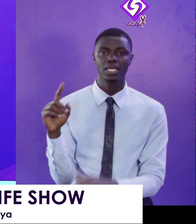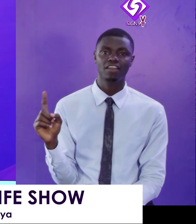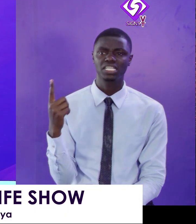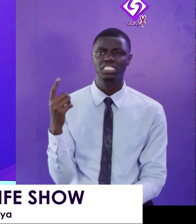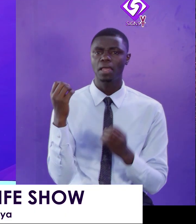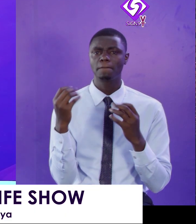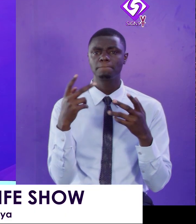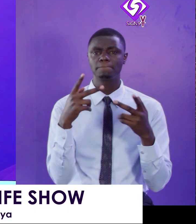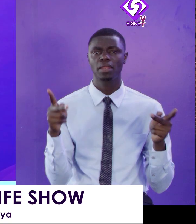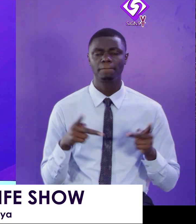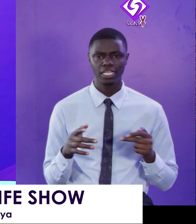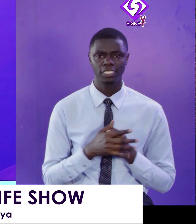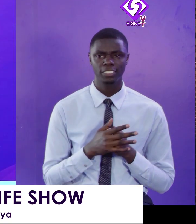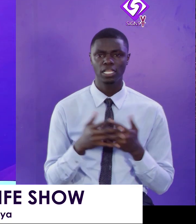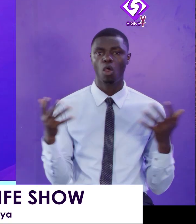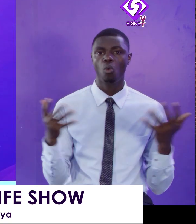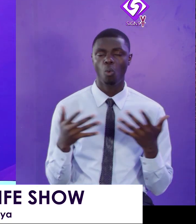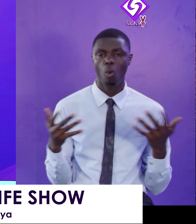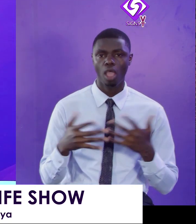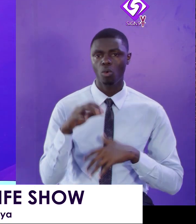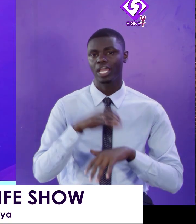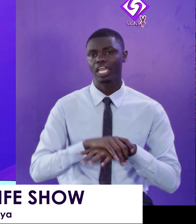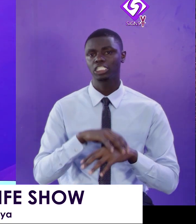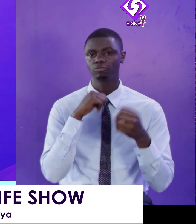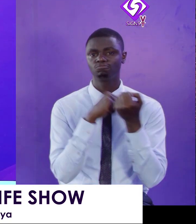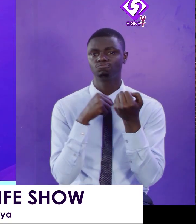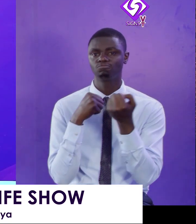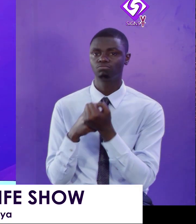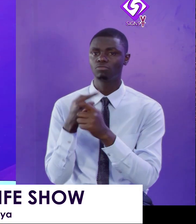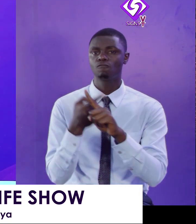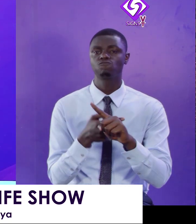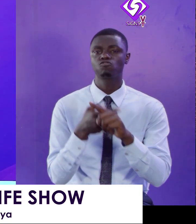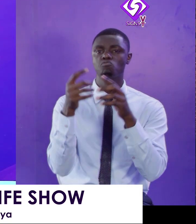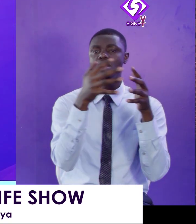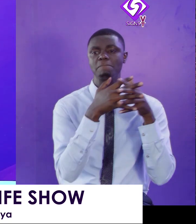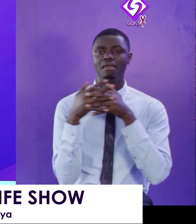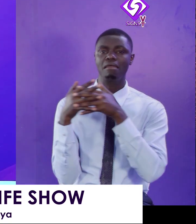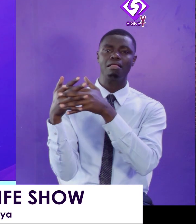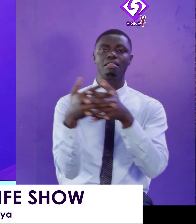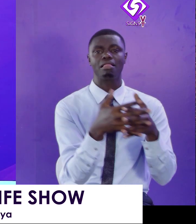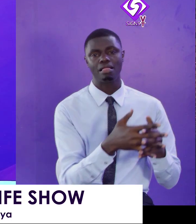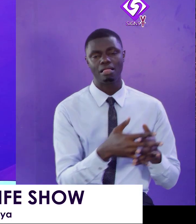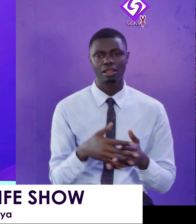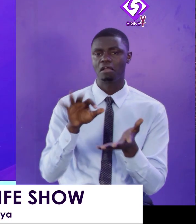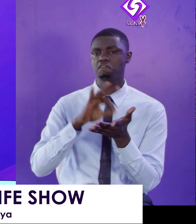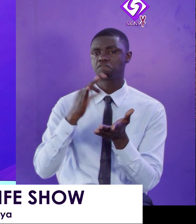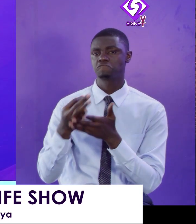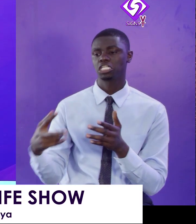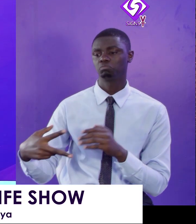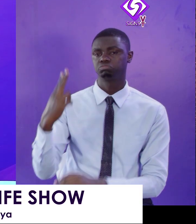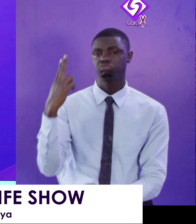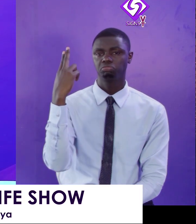many places where we were getting support from the United States of America, funding was cut